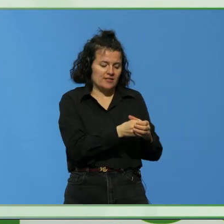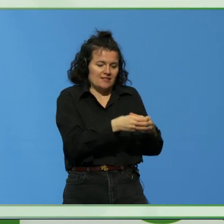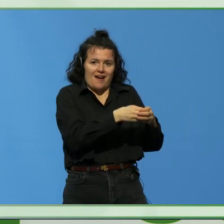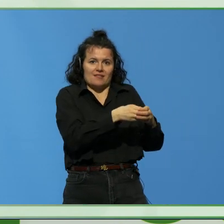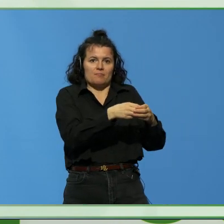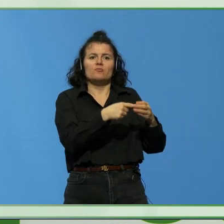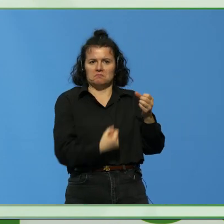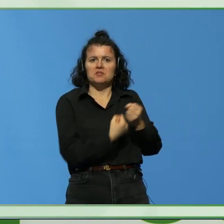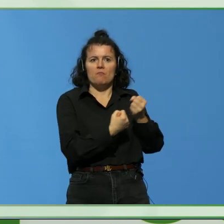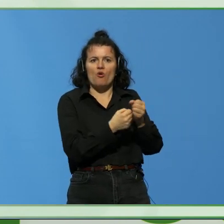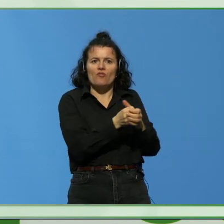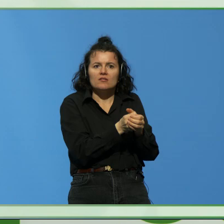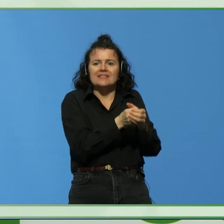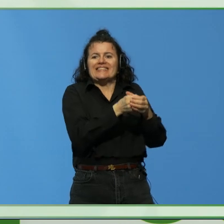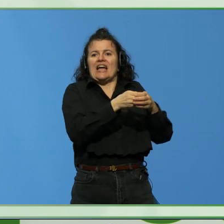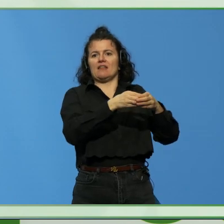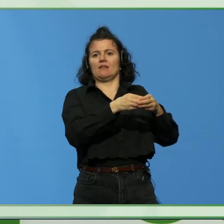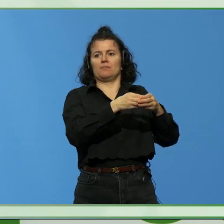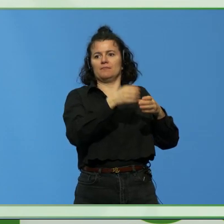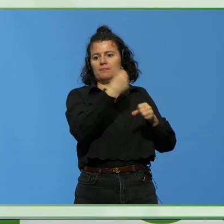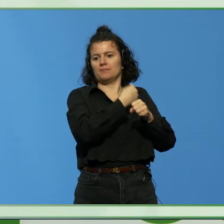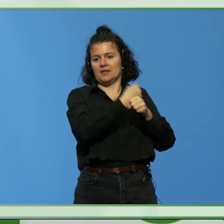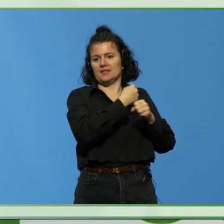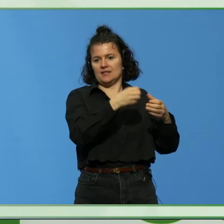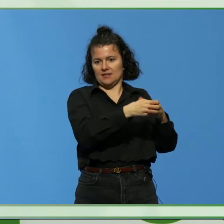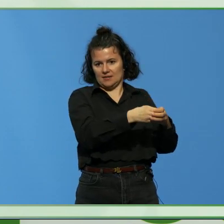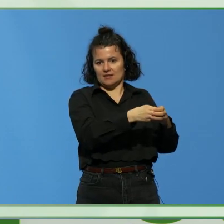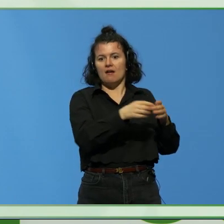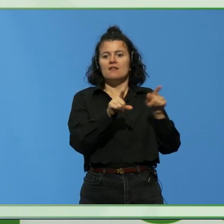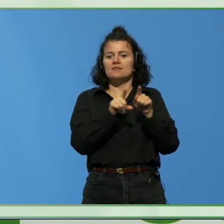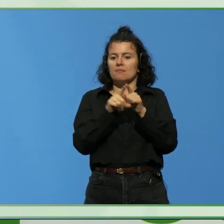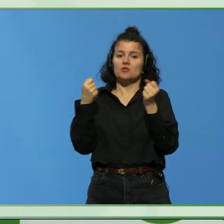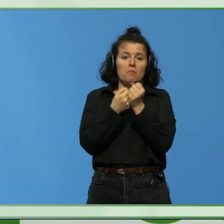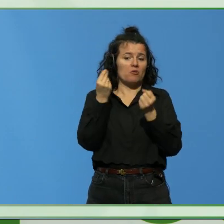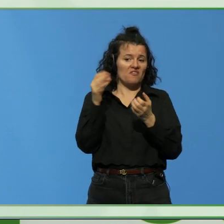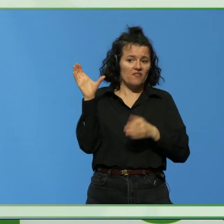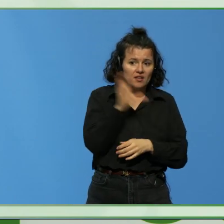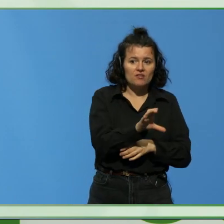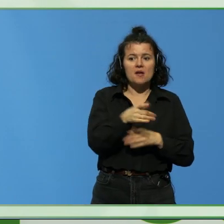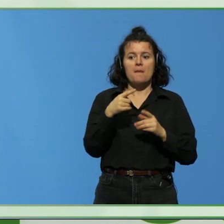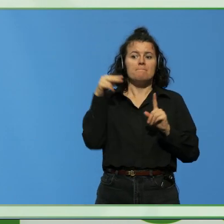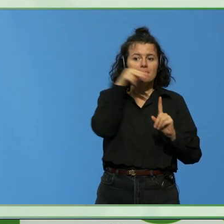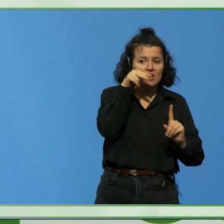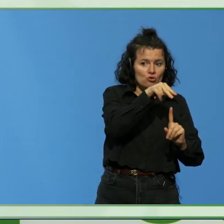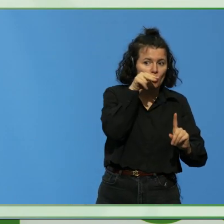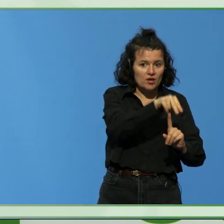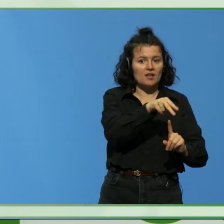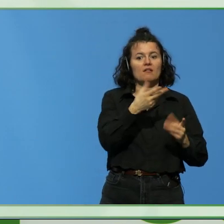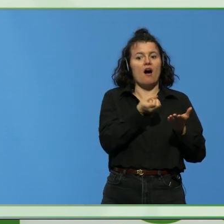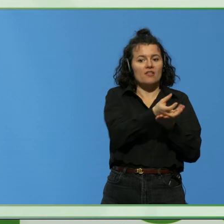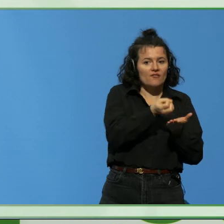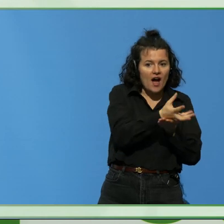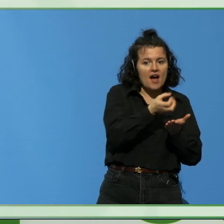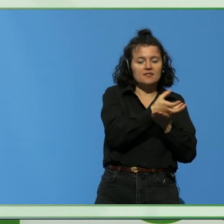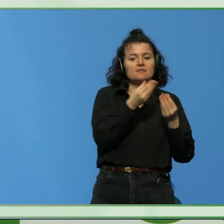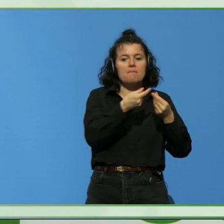fundraising, mentoring, advisory, go-to-market, and partnerships. And we work across Asia and the